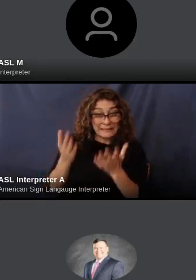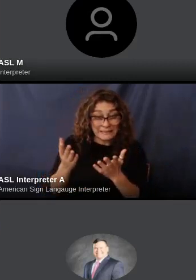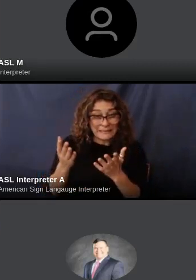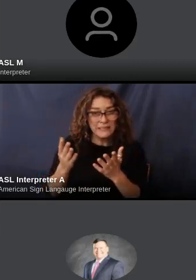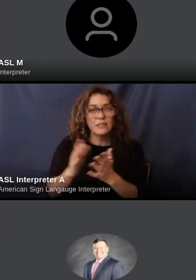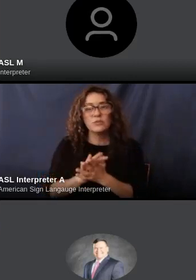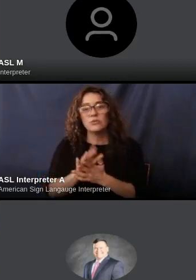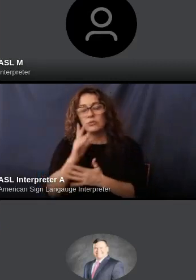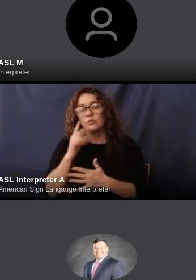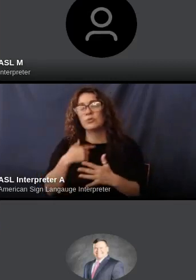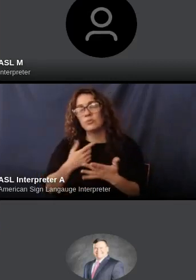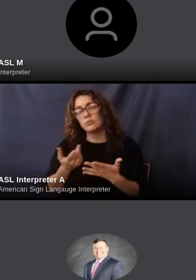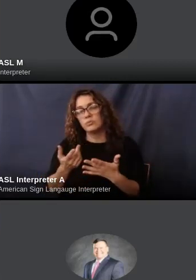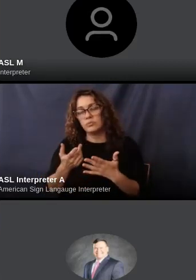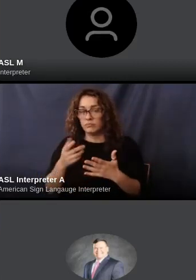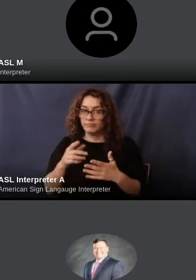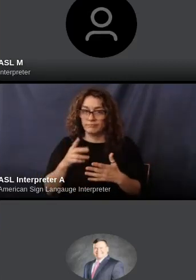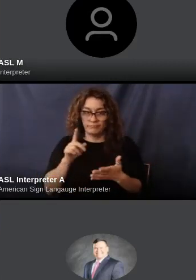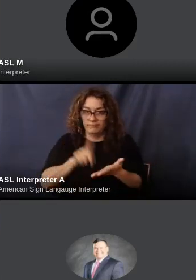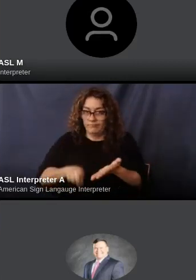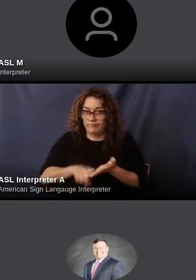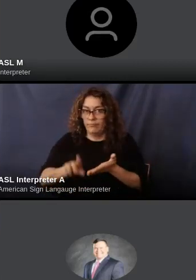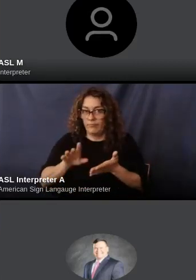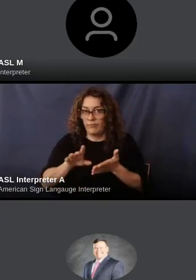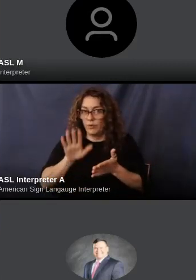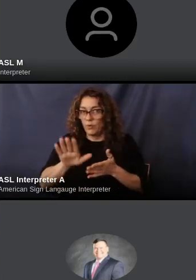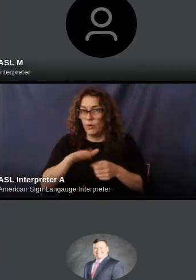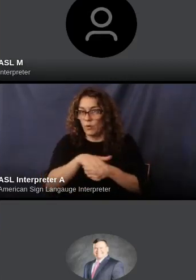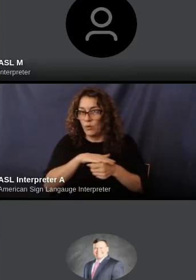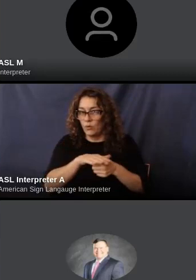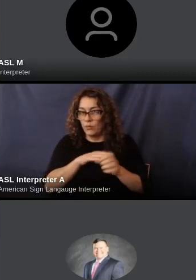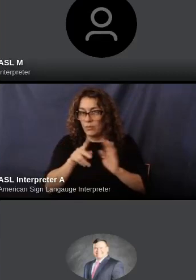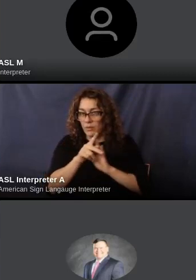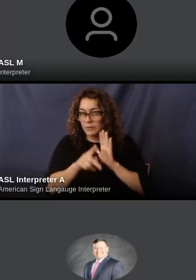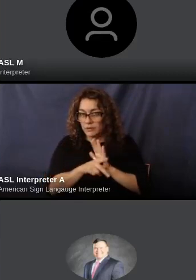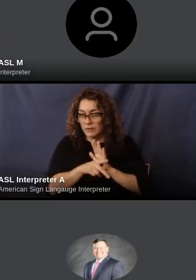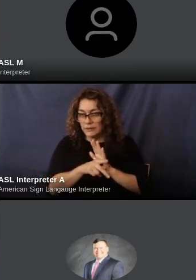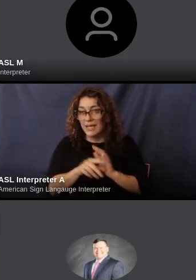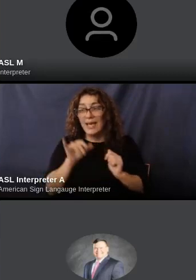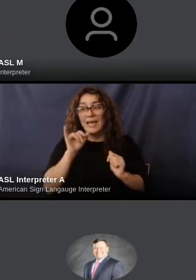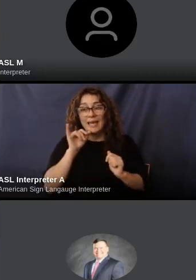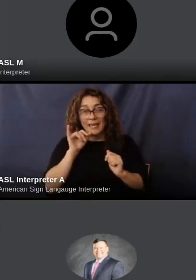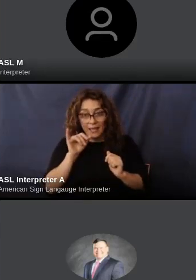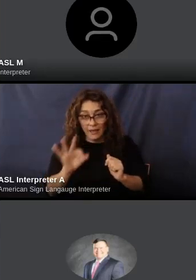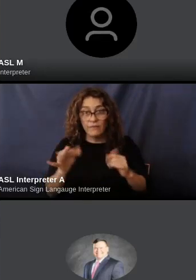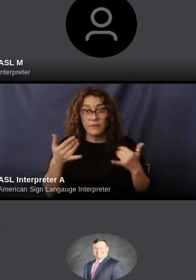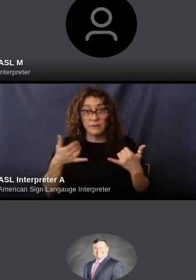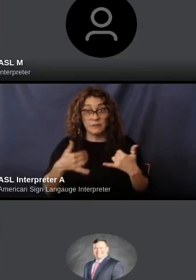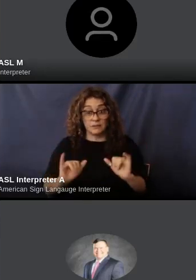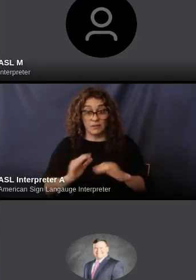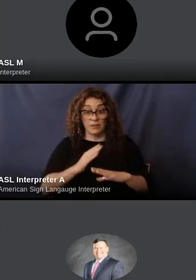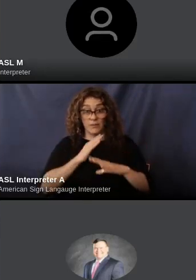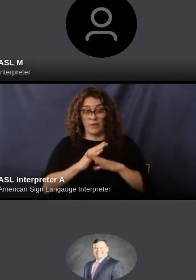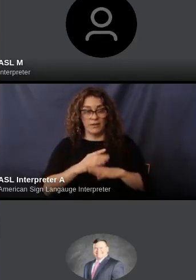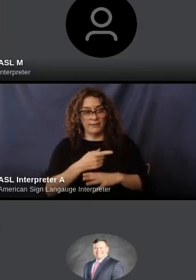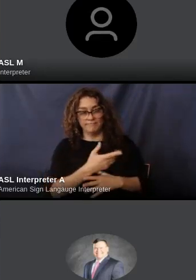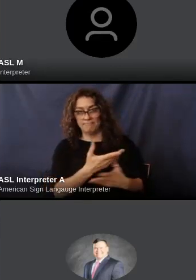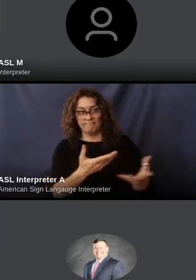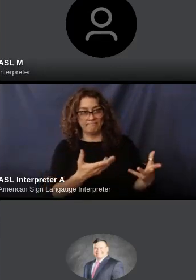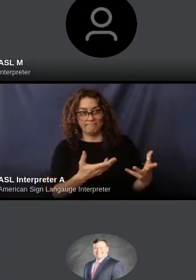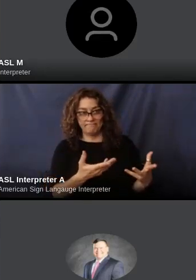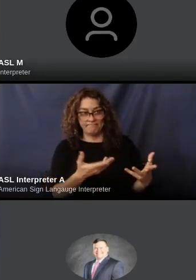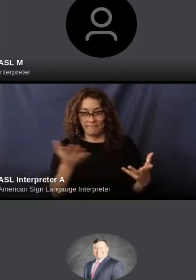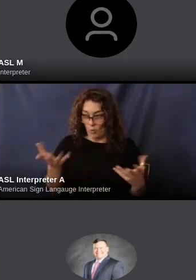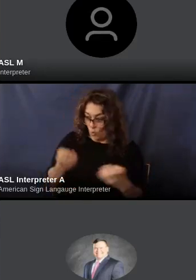local policy. And if that's still a barrier and that particular approved provider is